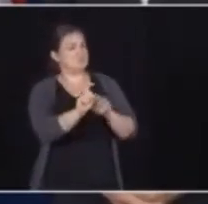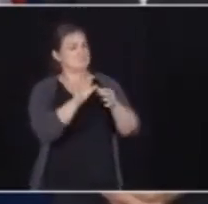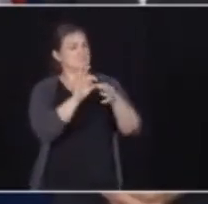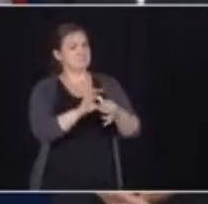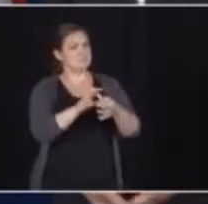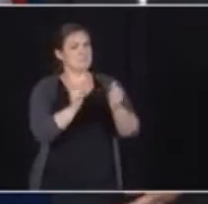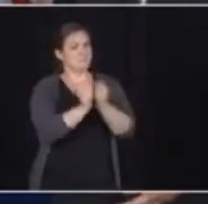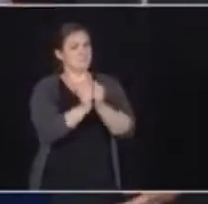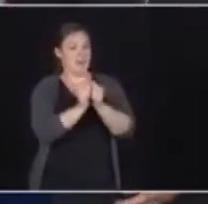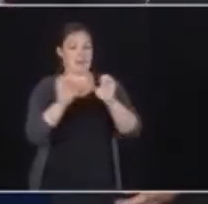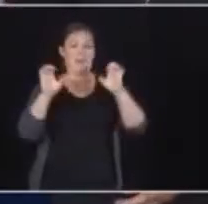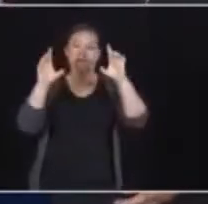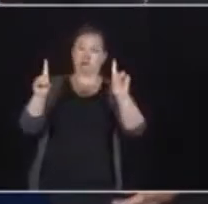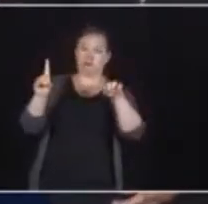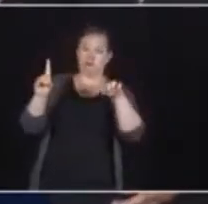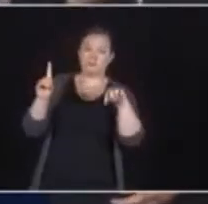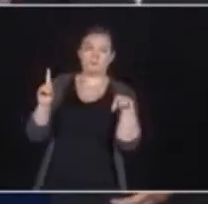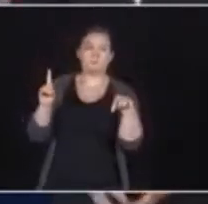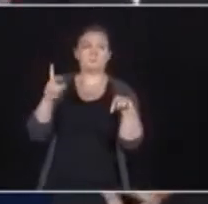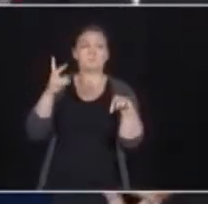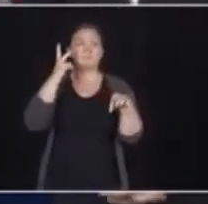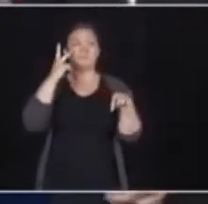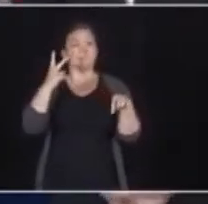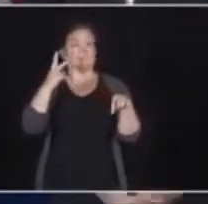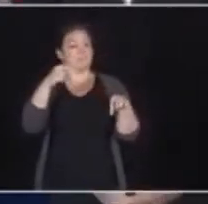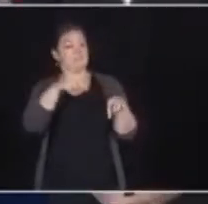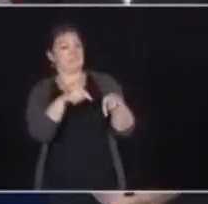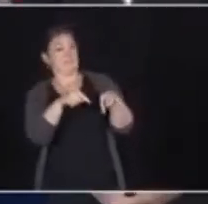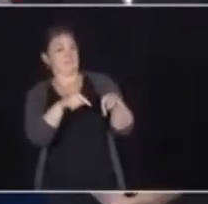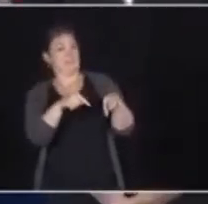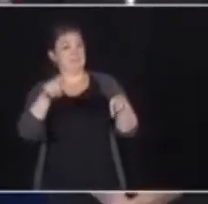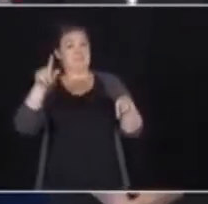I'm sure you saw today, the TDSB coming out with their draft plans,